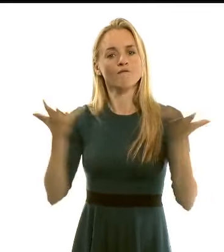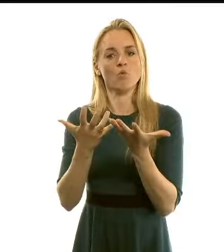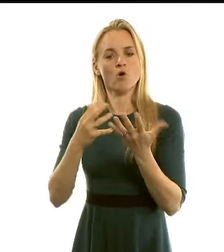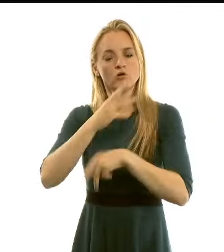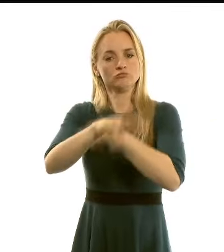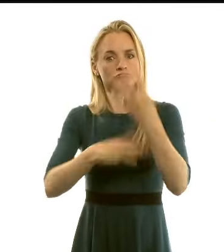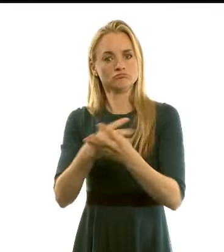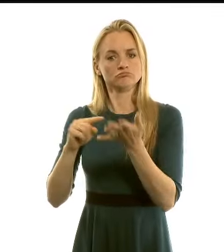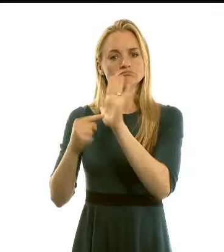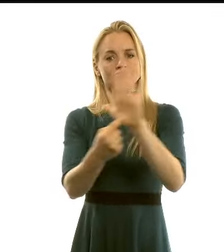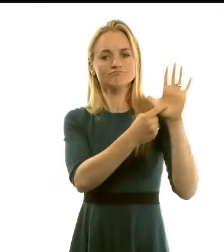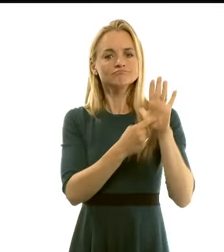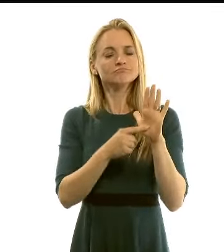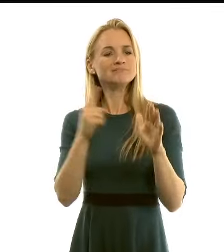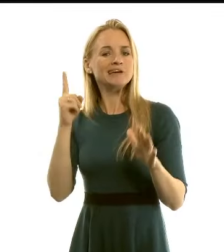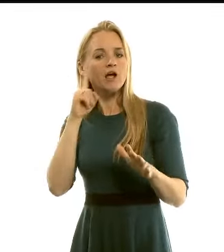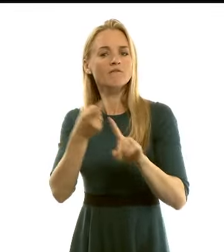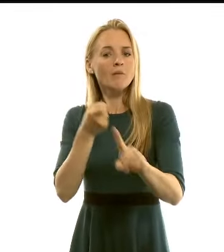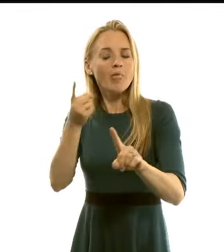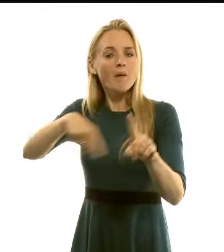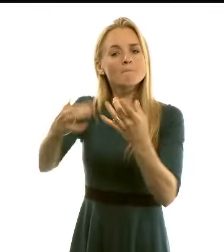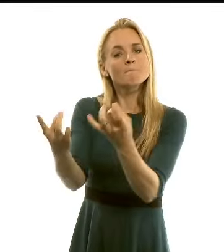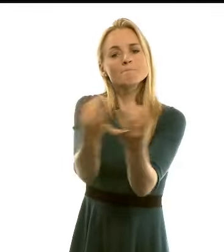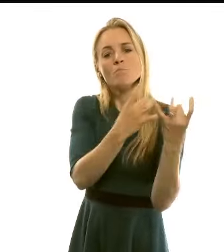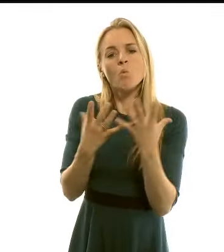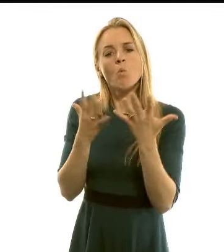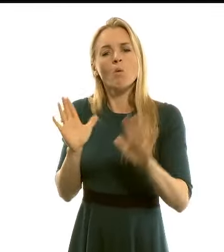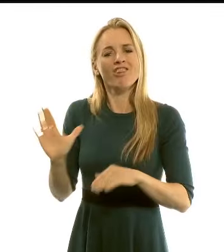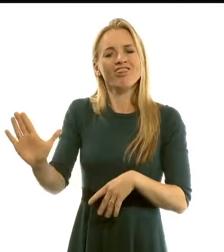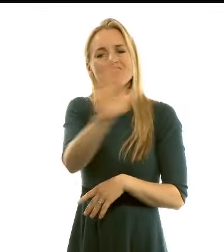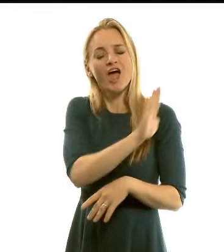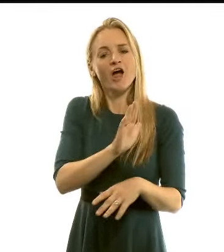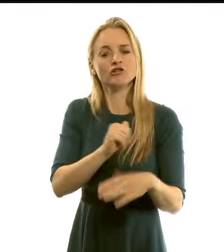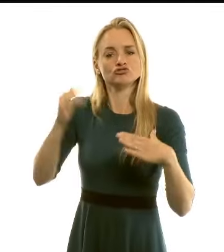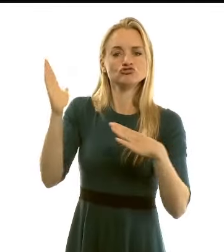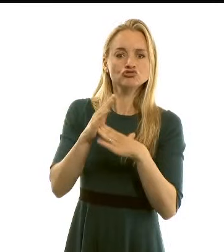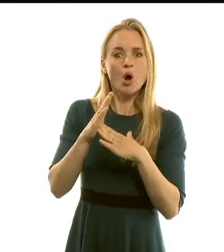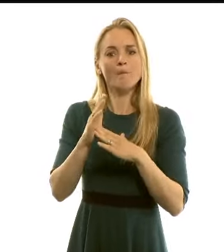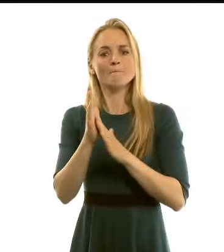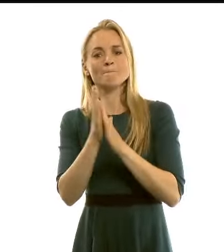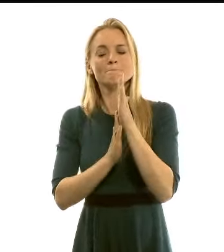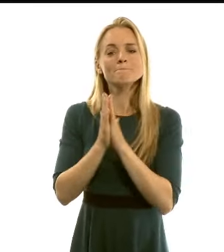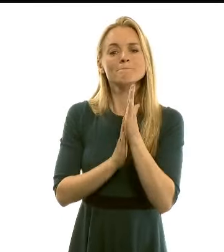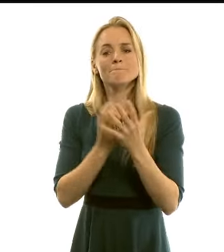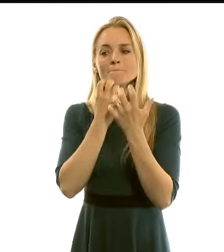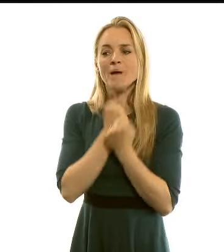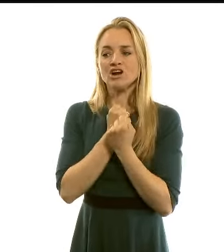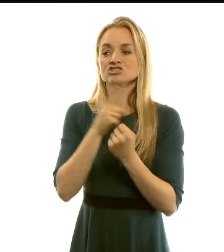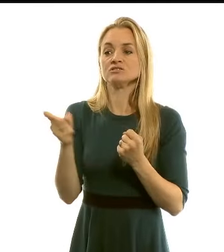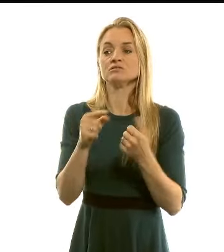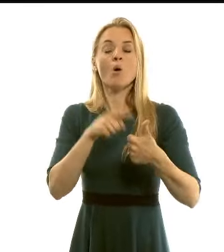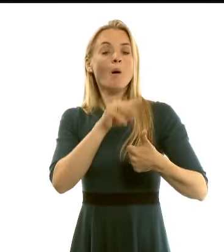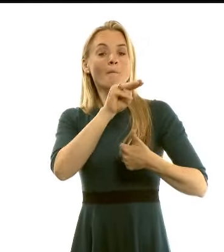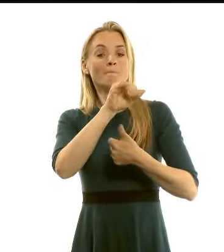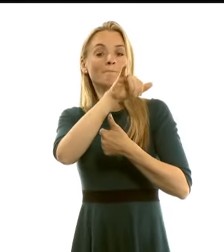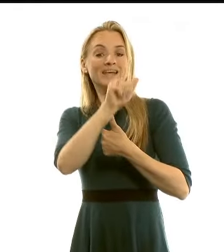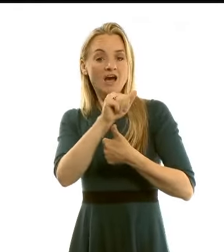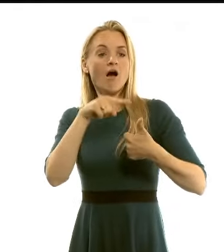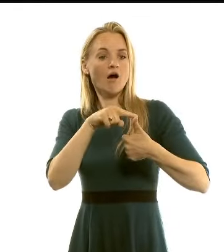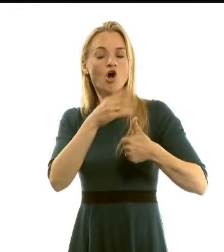these 5 awesome models. So I can talk you through them. Over here, we have Mia. She's off on animal conservation. She's our animal